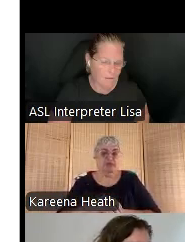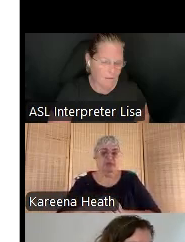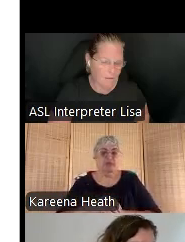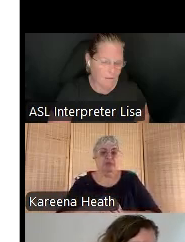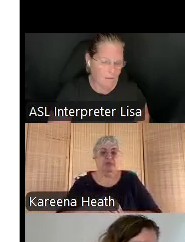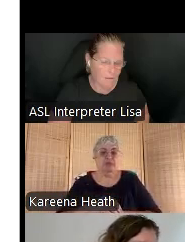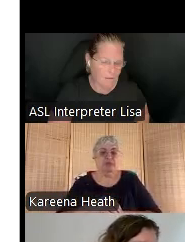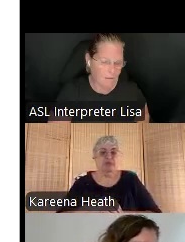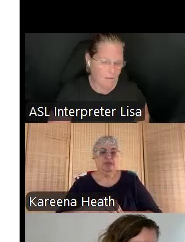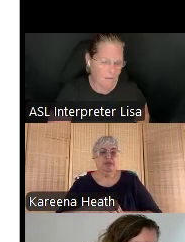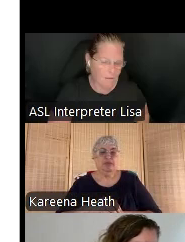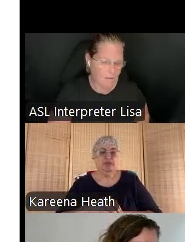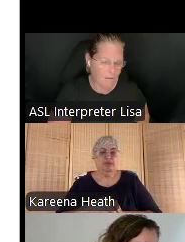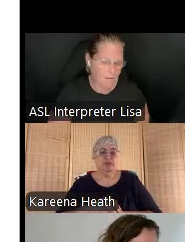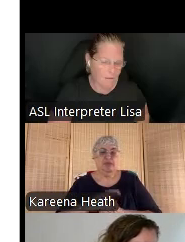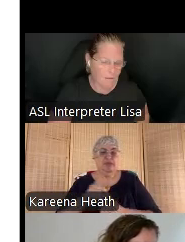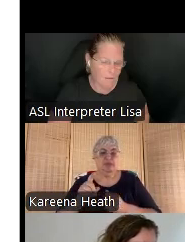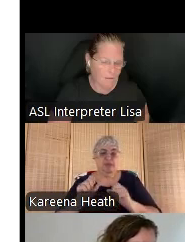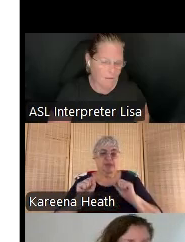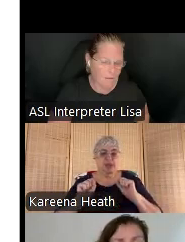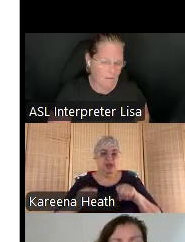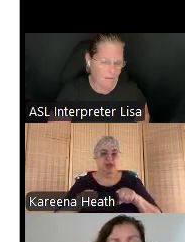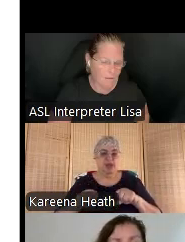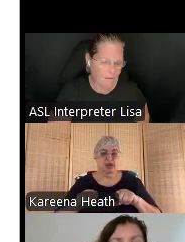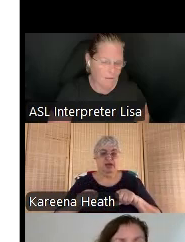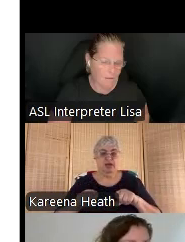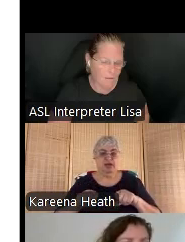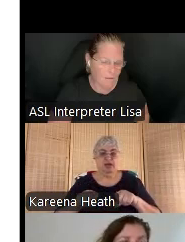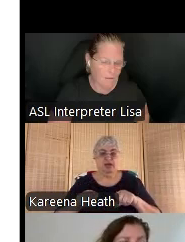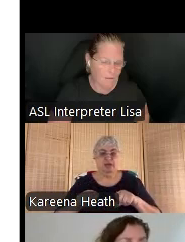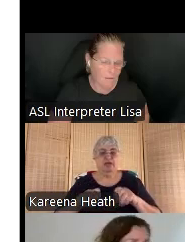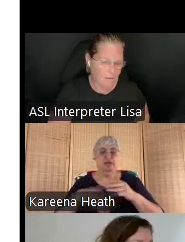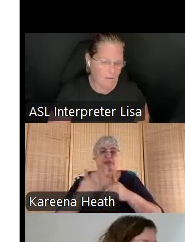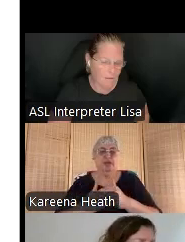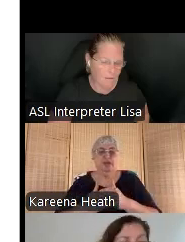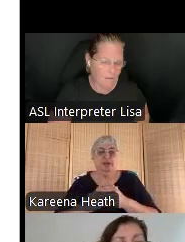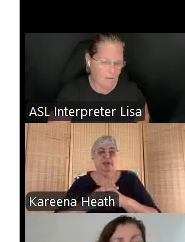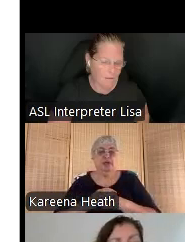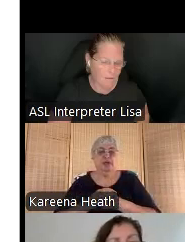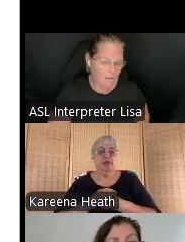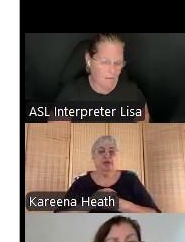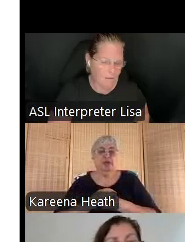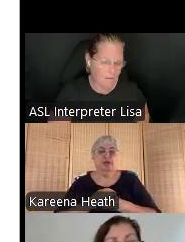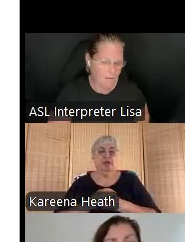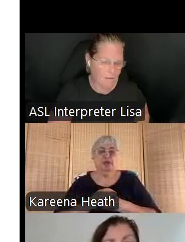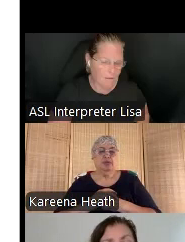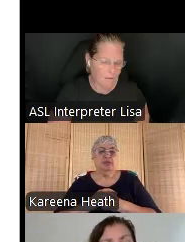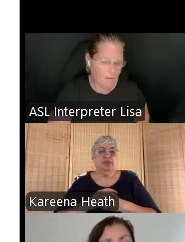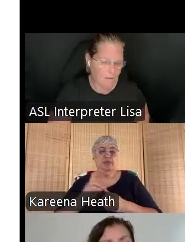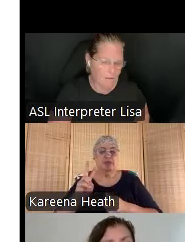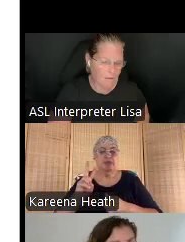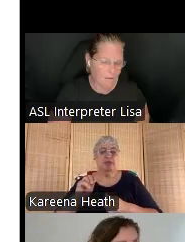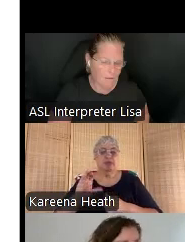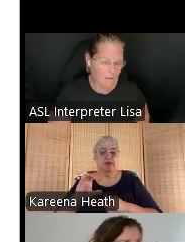job? You can go on to the next slide. So as far as the